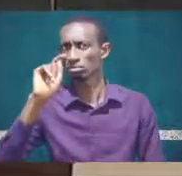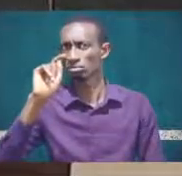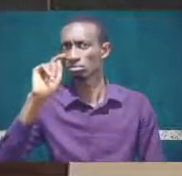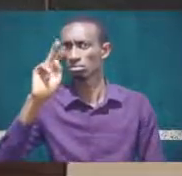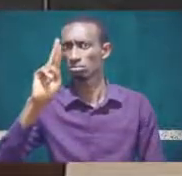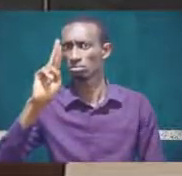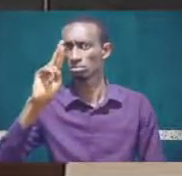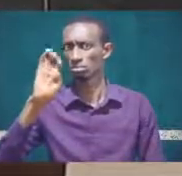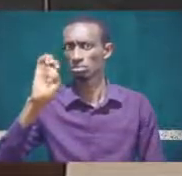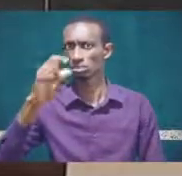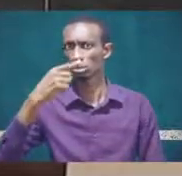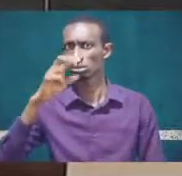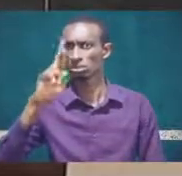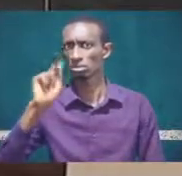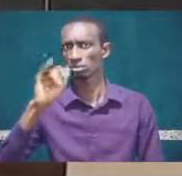dealing with